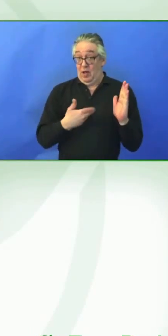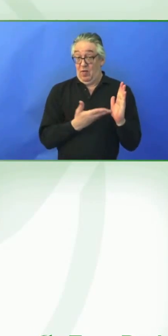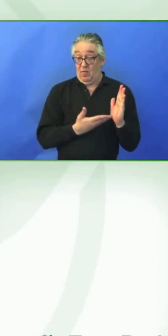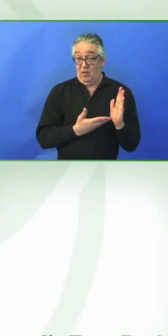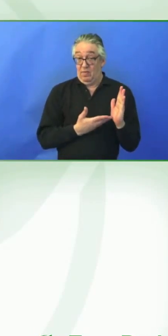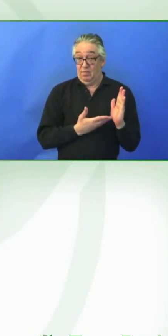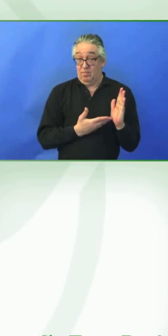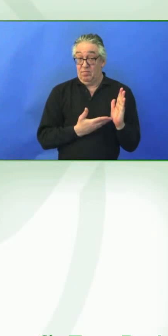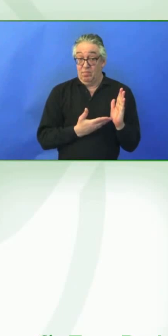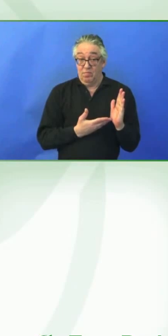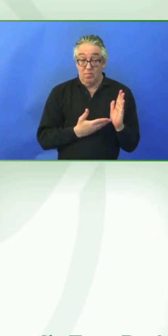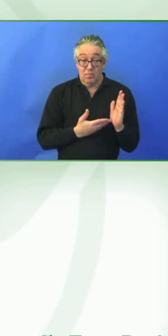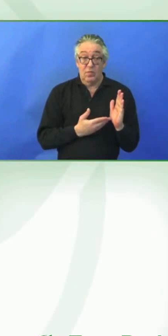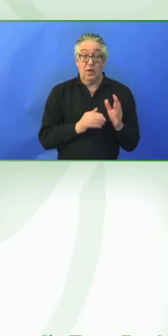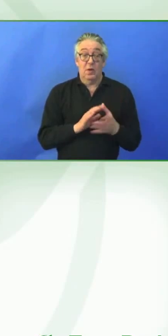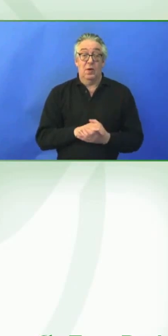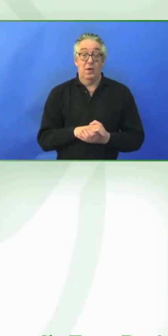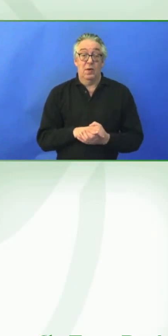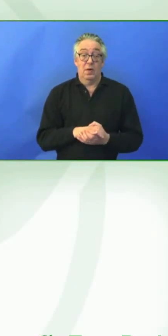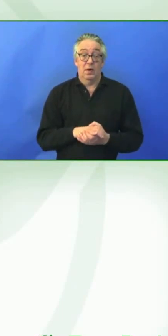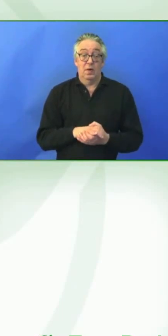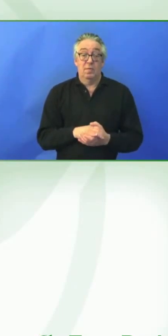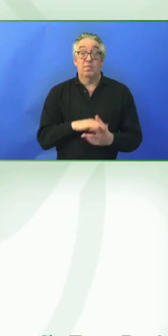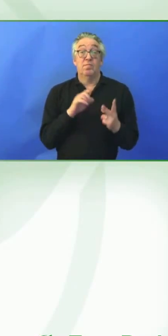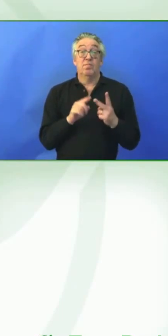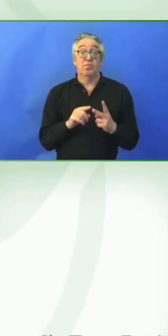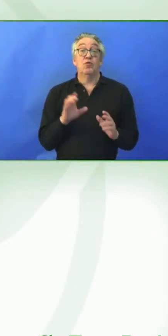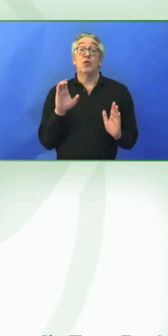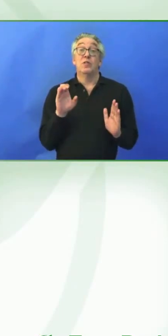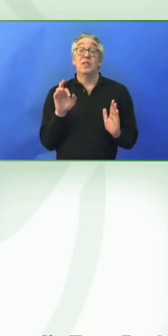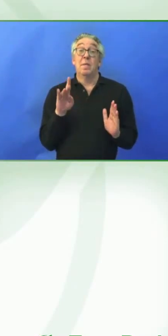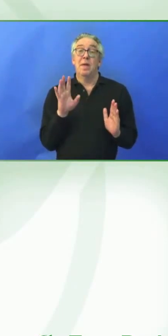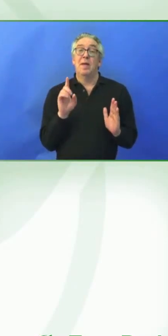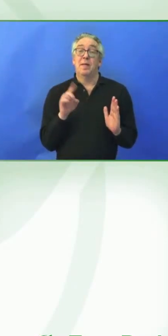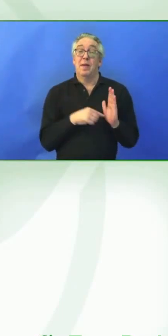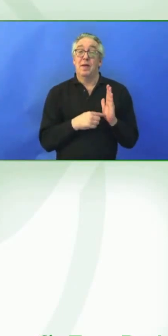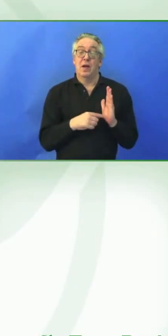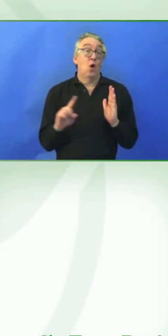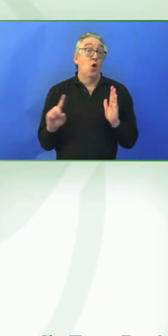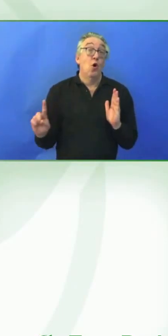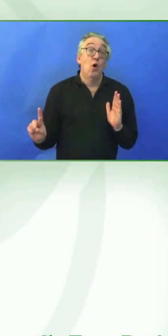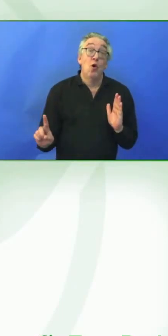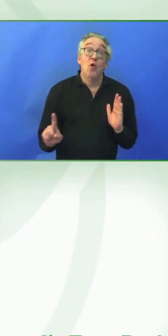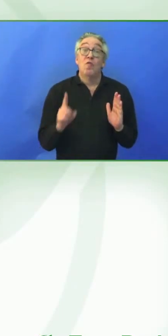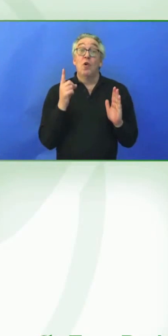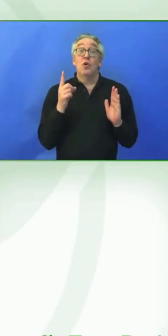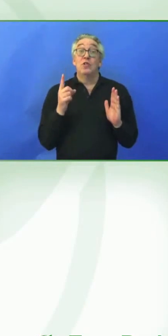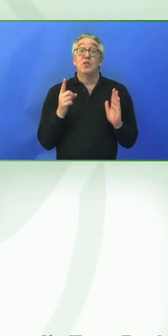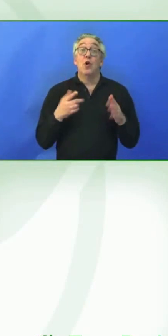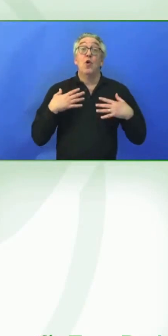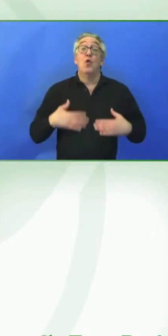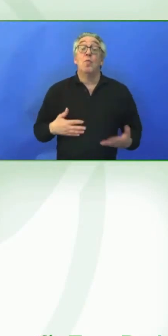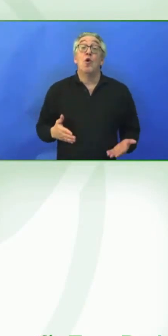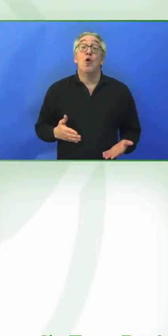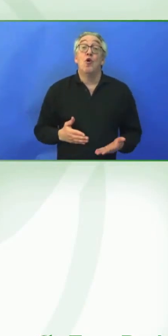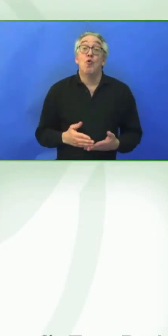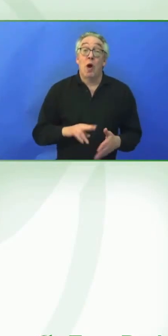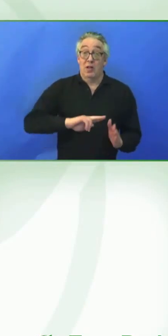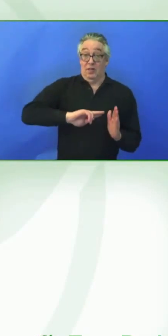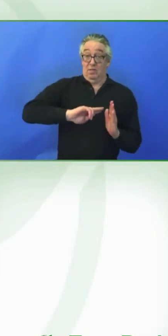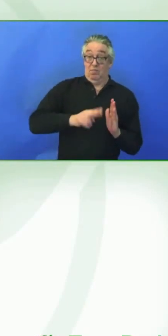Disabilities. The CRPD is the first core human rights treaty of the 21st century, the most